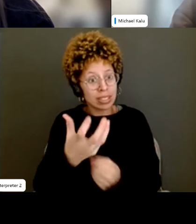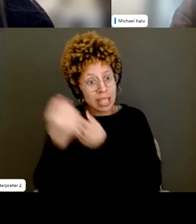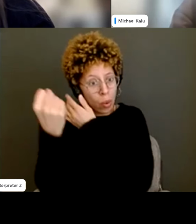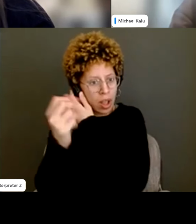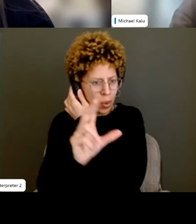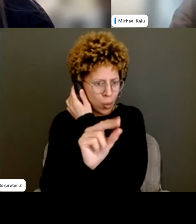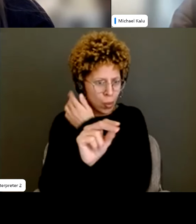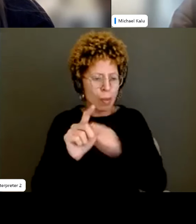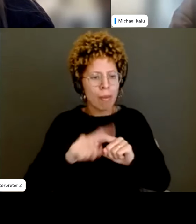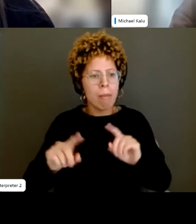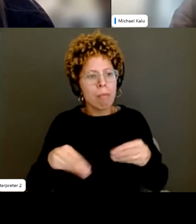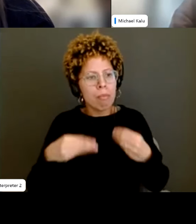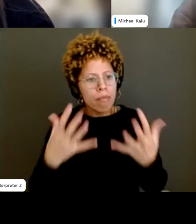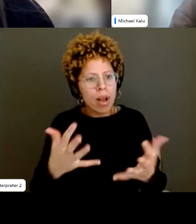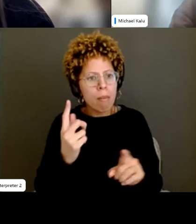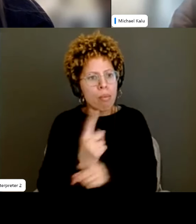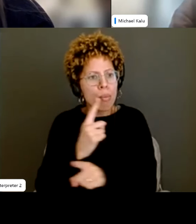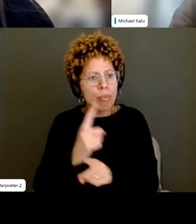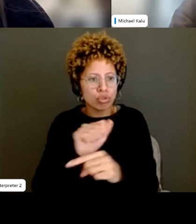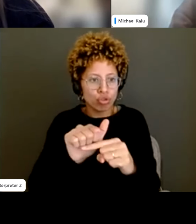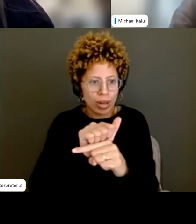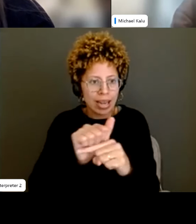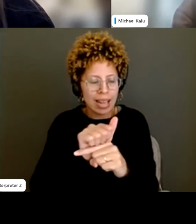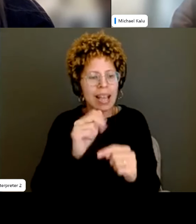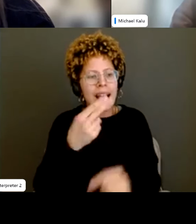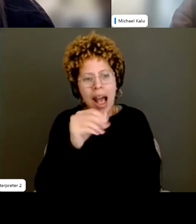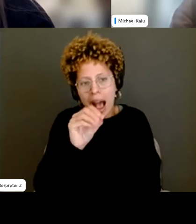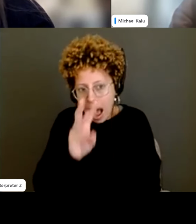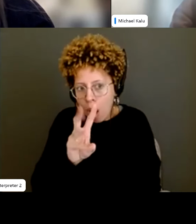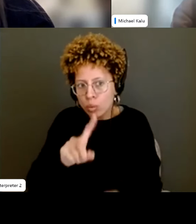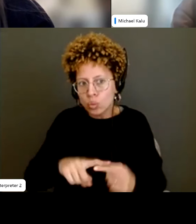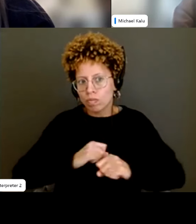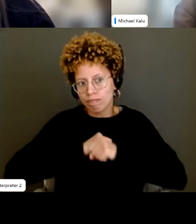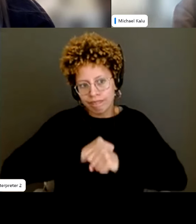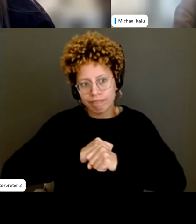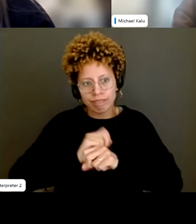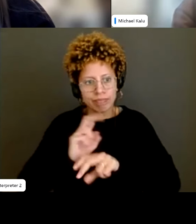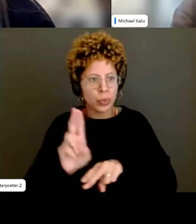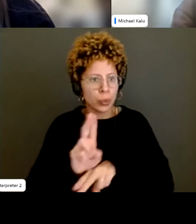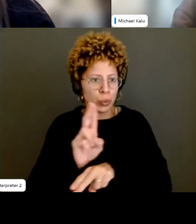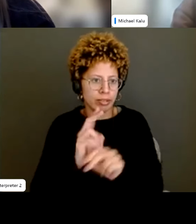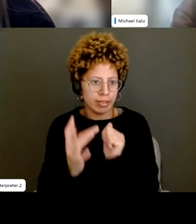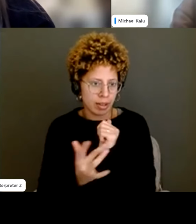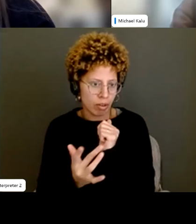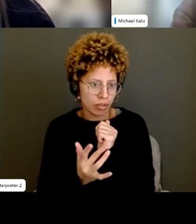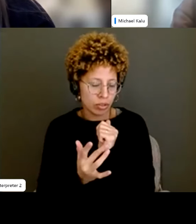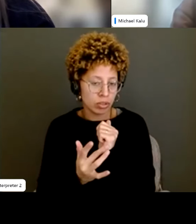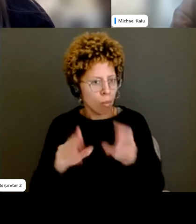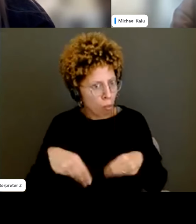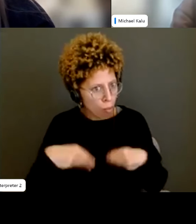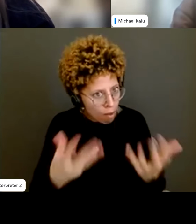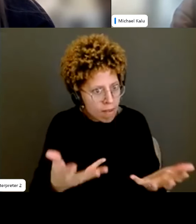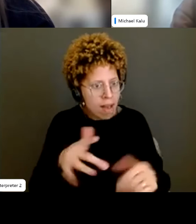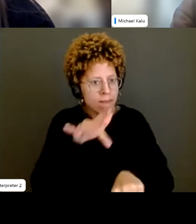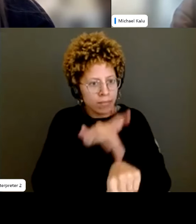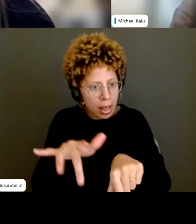providing adequate training on how to stay safe while using technology out there and making it available and